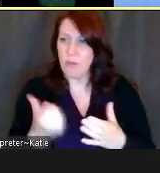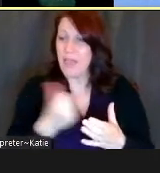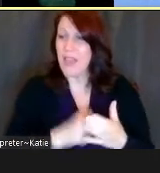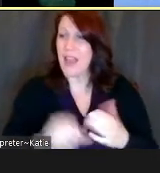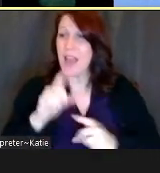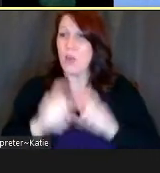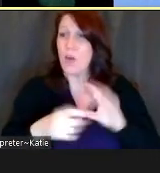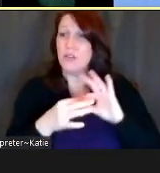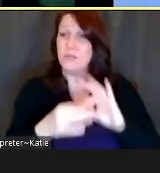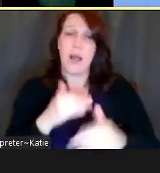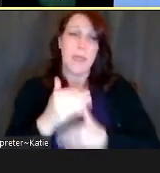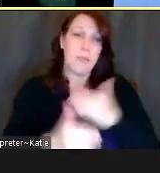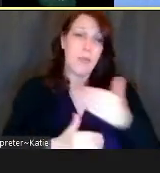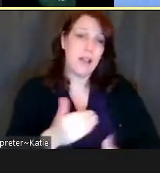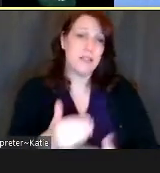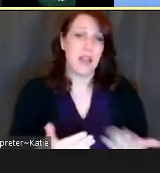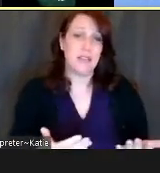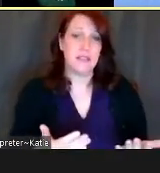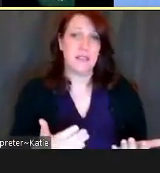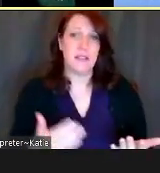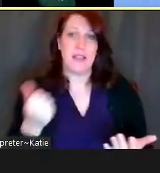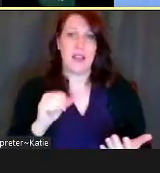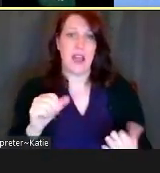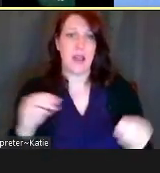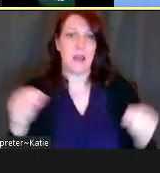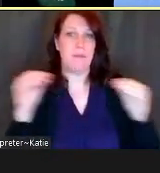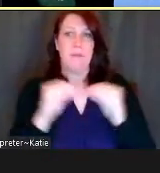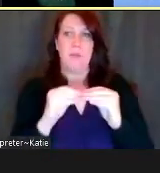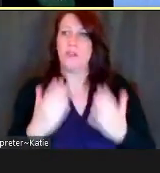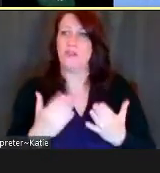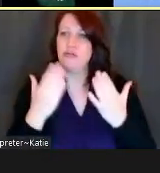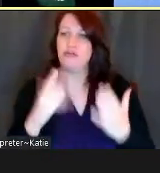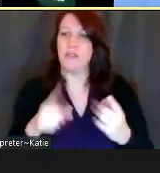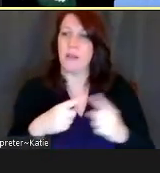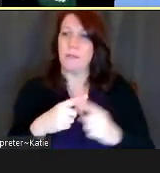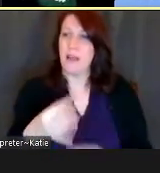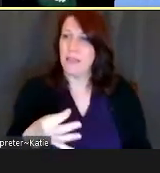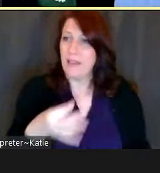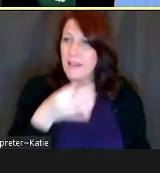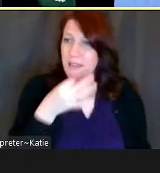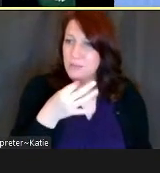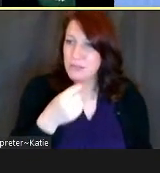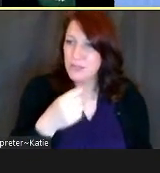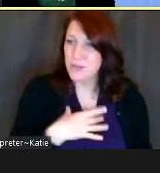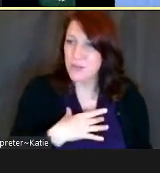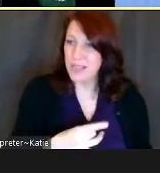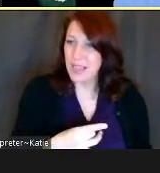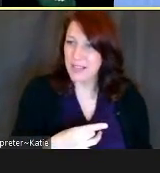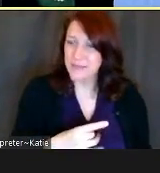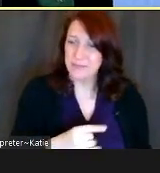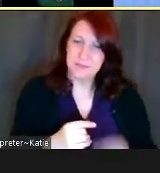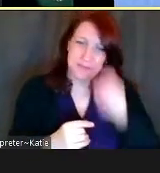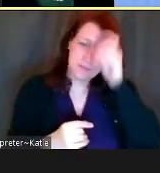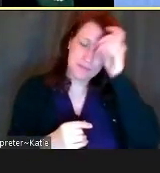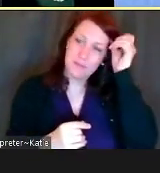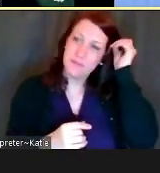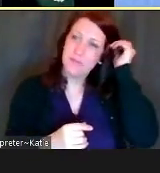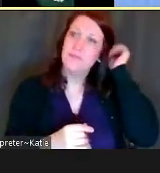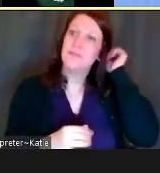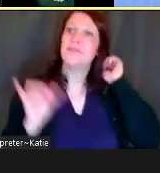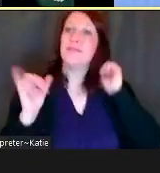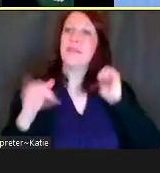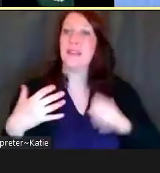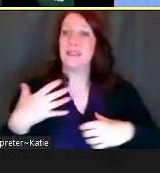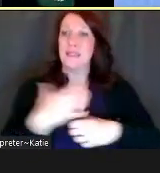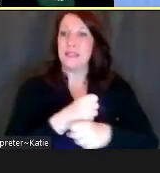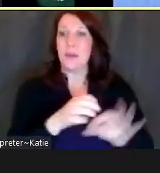the process, and to give any further suggestions about the expertise that you would like. And then after that summary statement